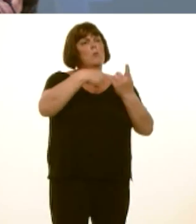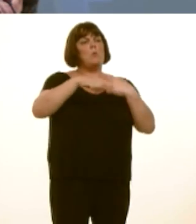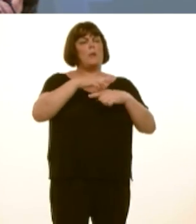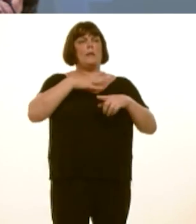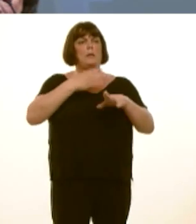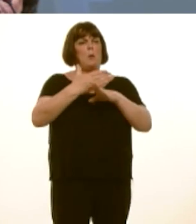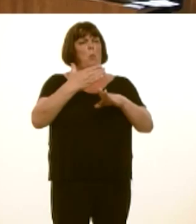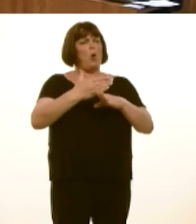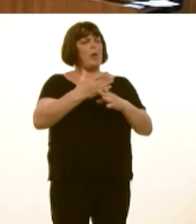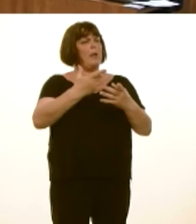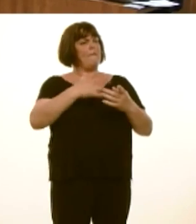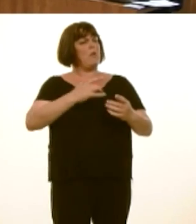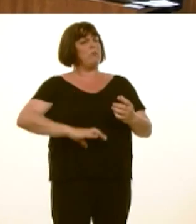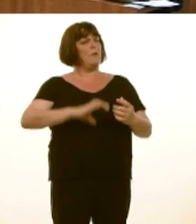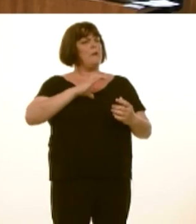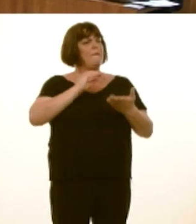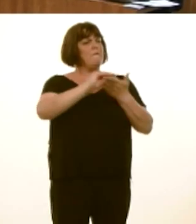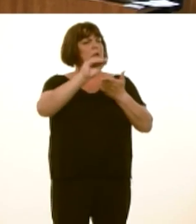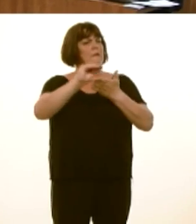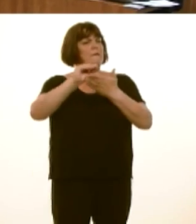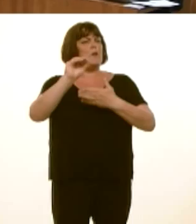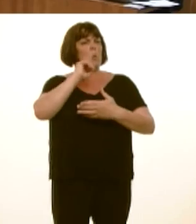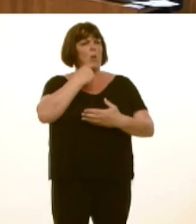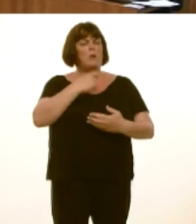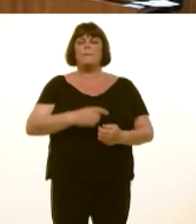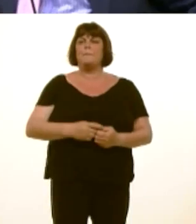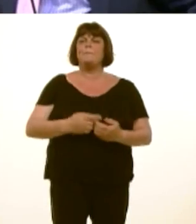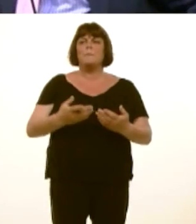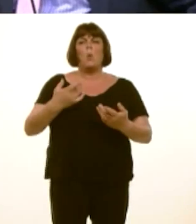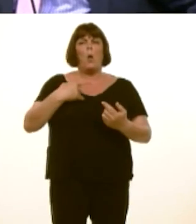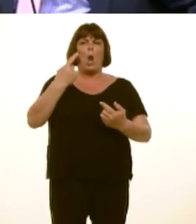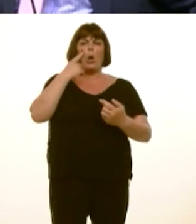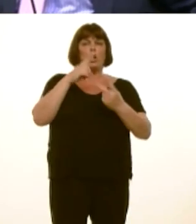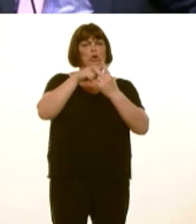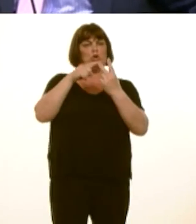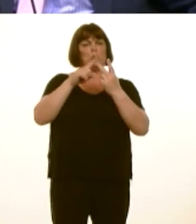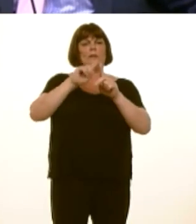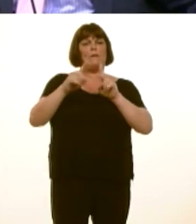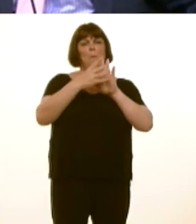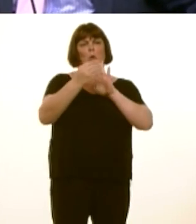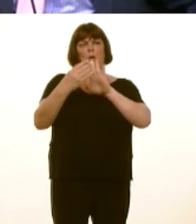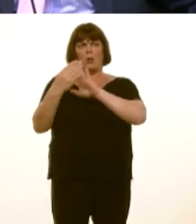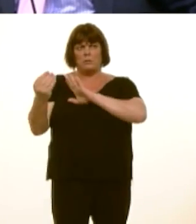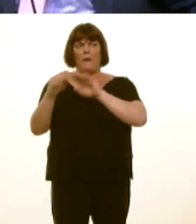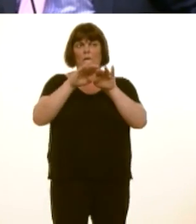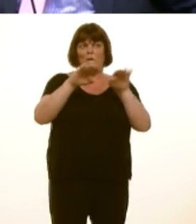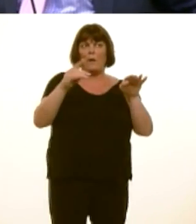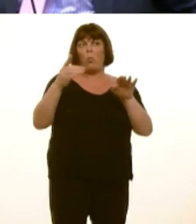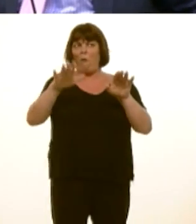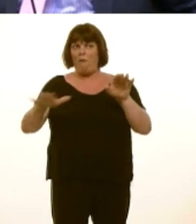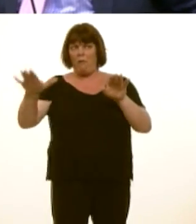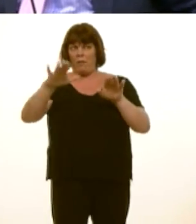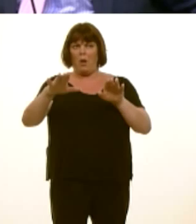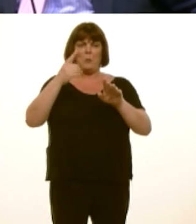in an area of certainty. That is ongoing at the moment. As I said to the member, we're looking at least two models as to how the system will work. I am